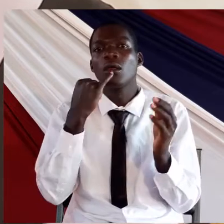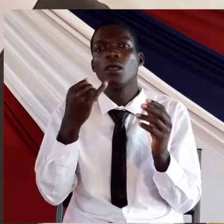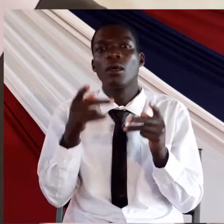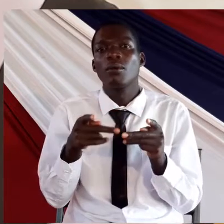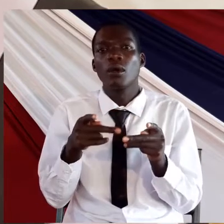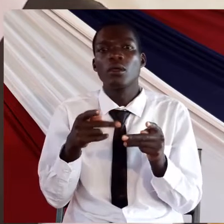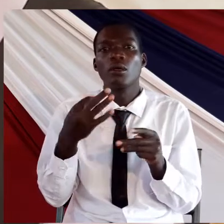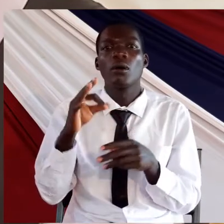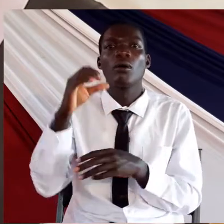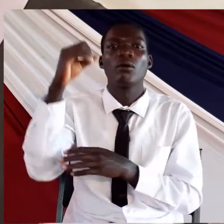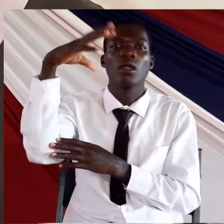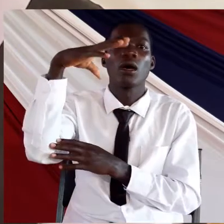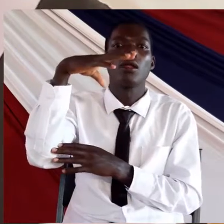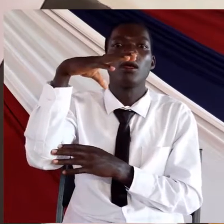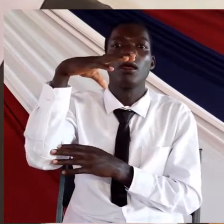science in relation to